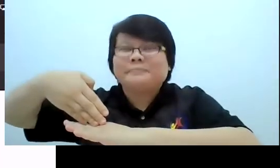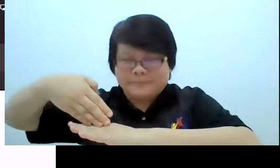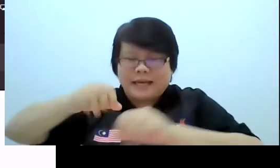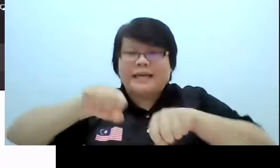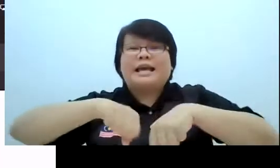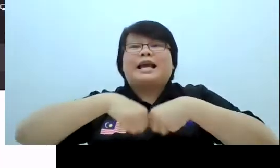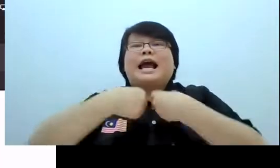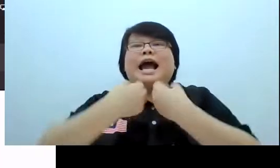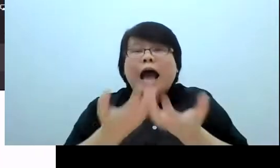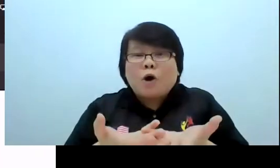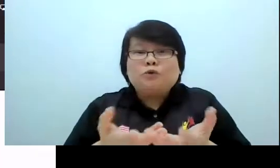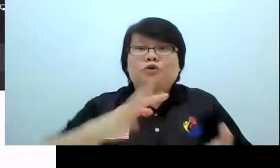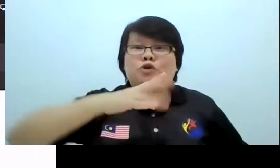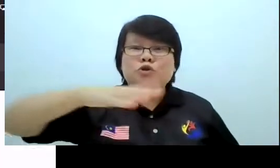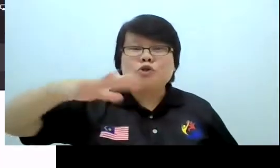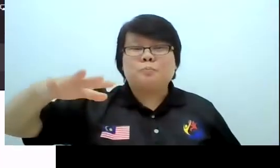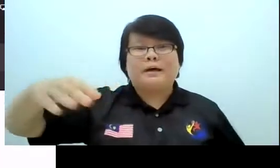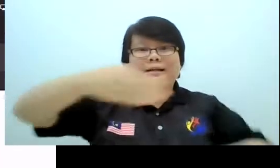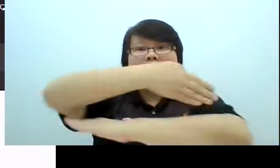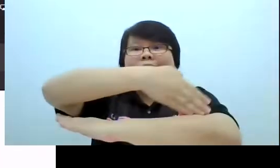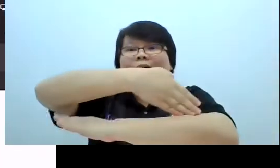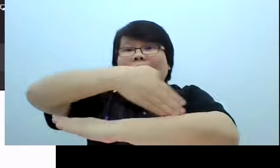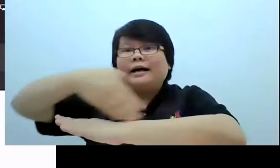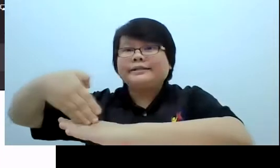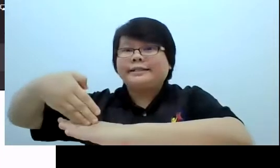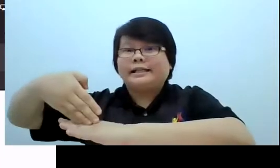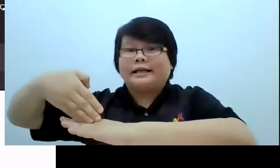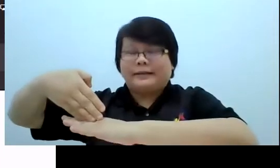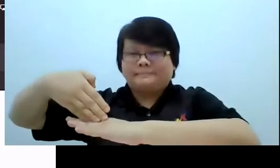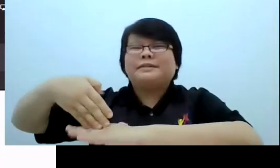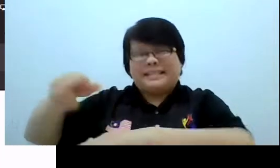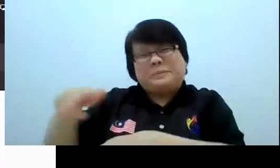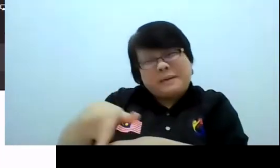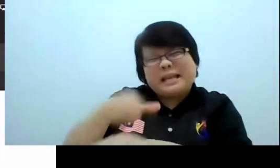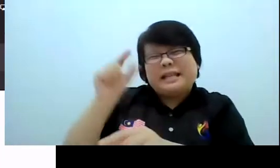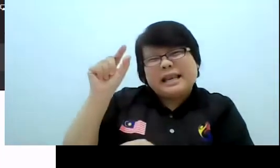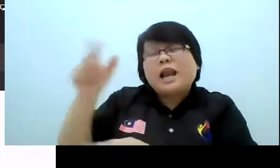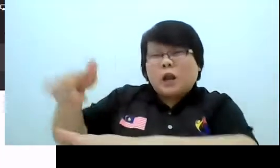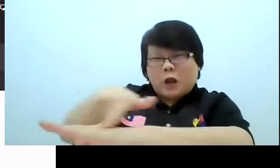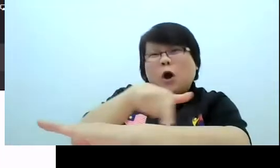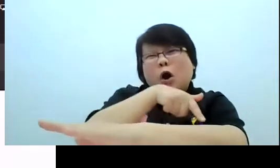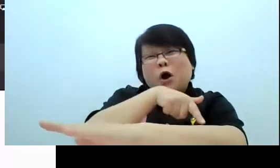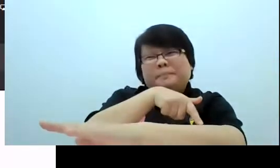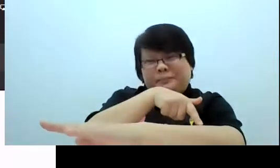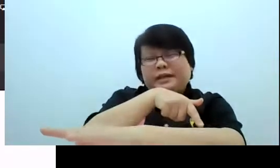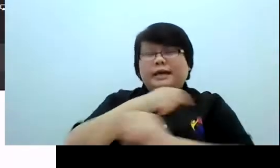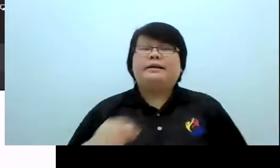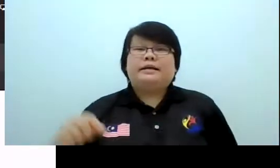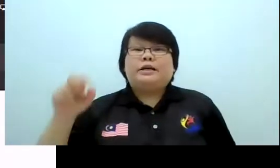underline. Okay, how do you spell underline? It's a bit